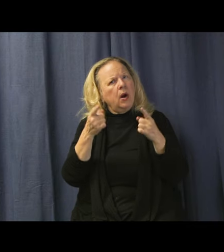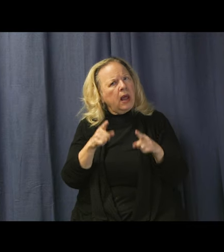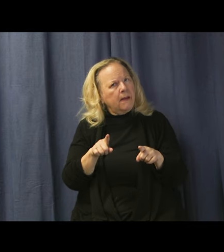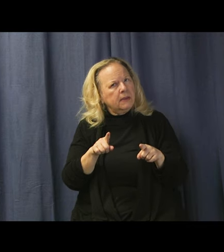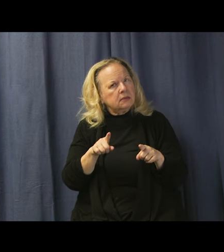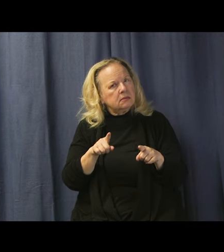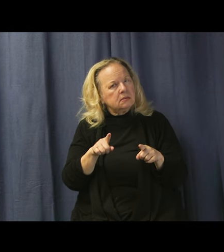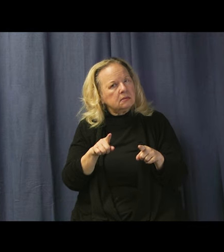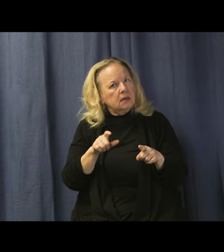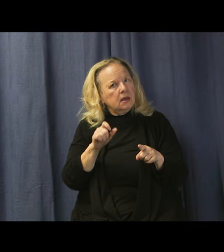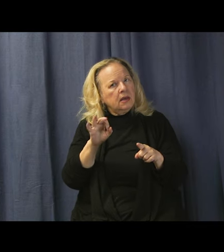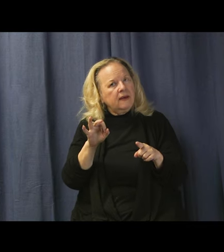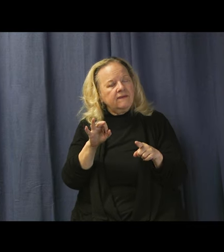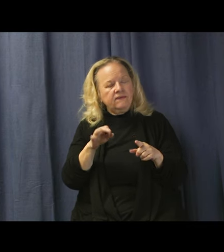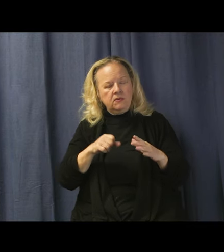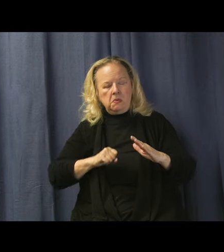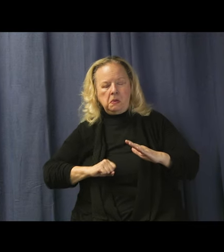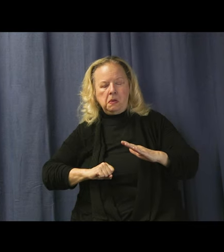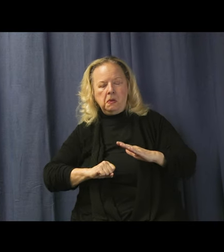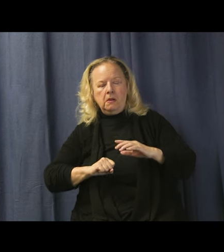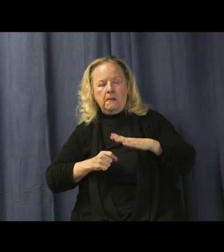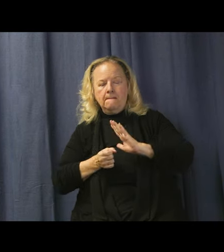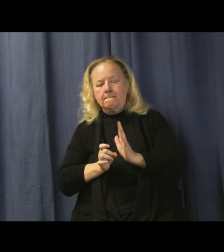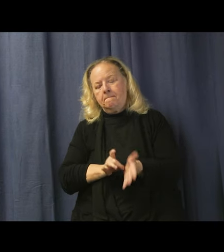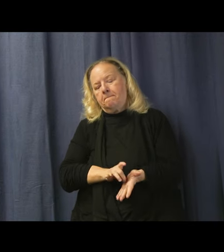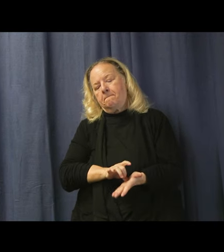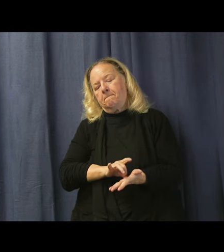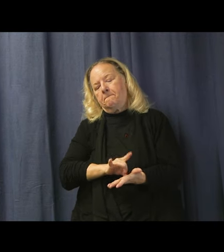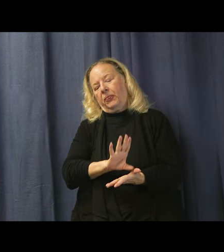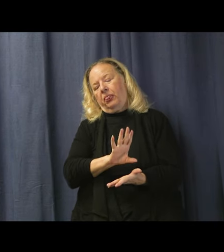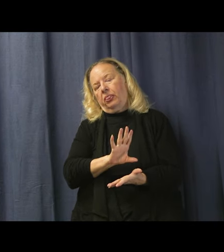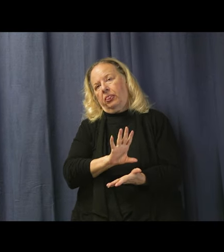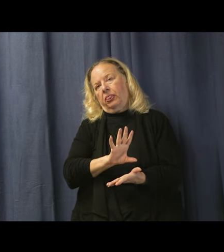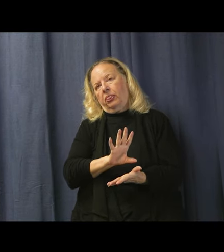you knock out the cornerstone?